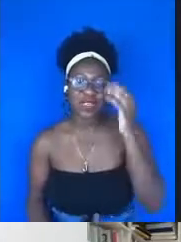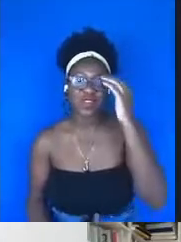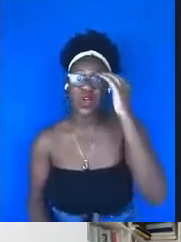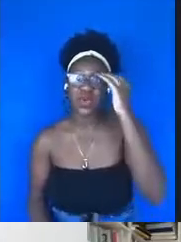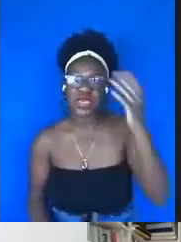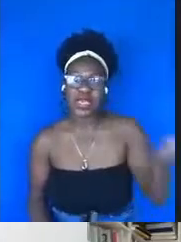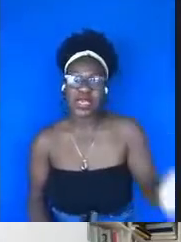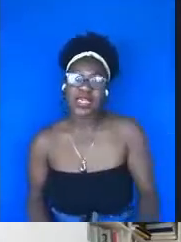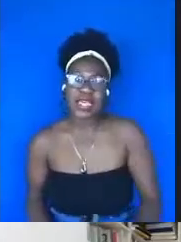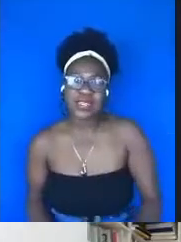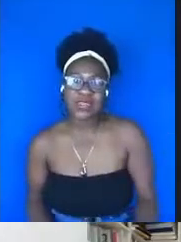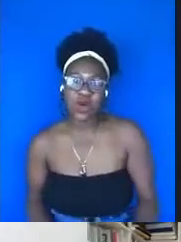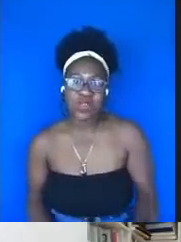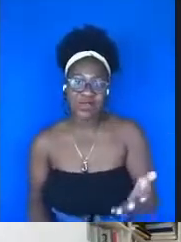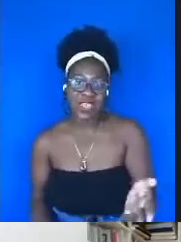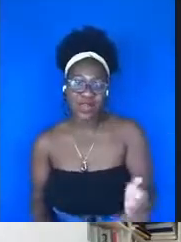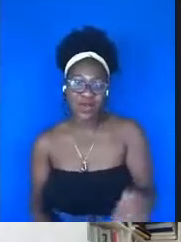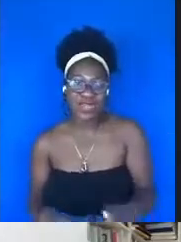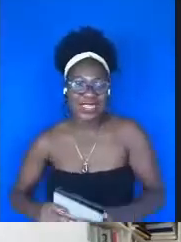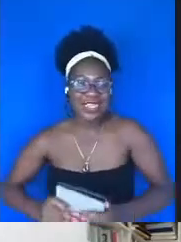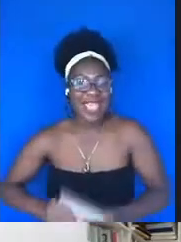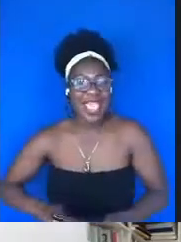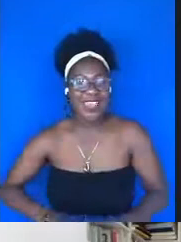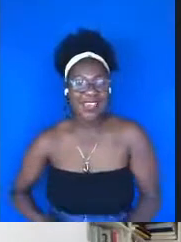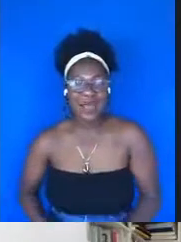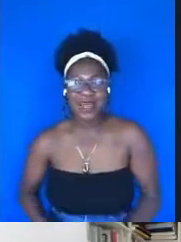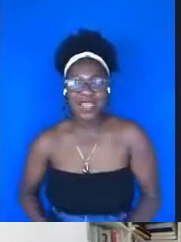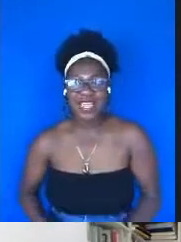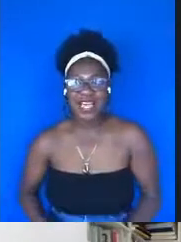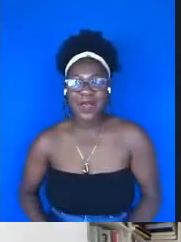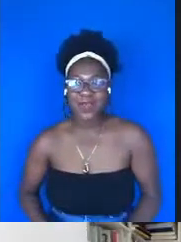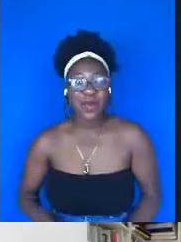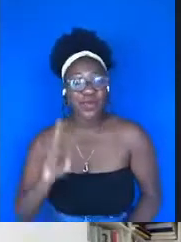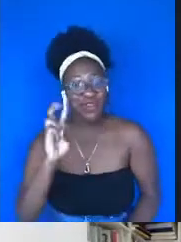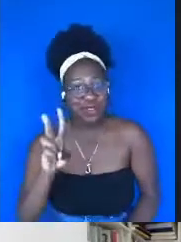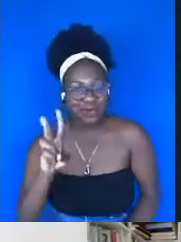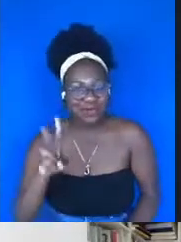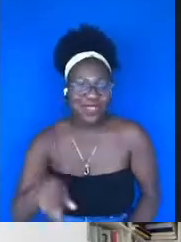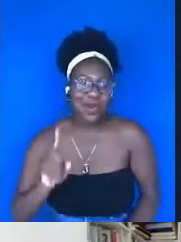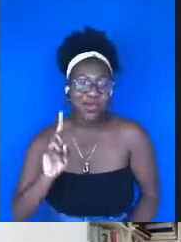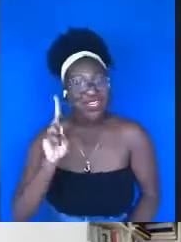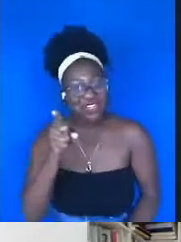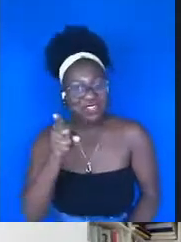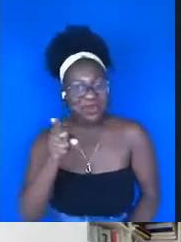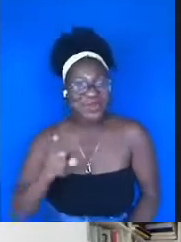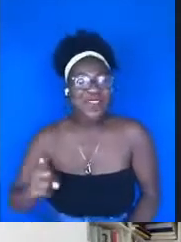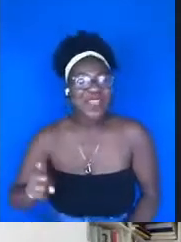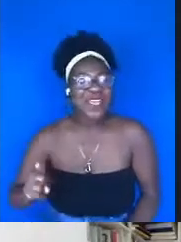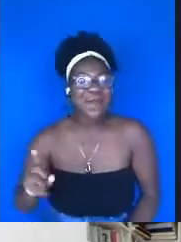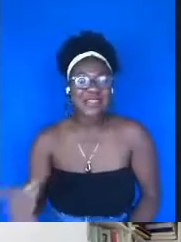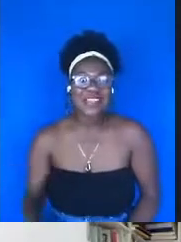was once the Muskogee land. Hopefully I'm saying it correctly. And I play Murderer 2, Witch